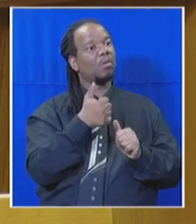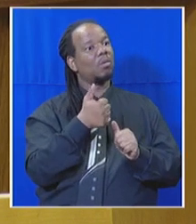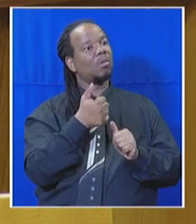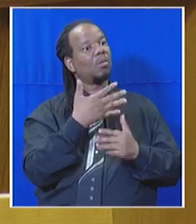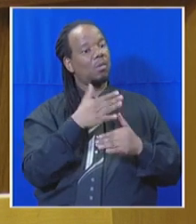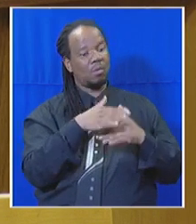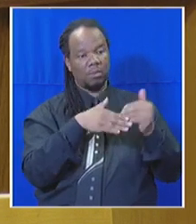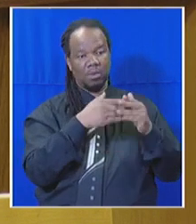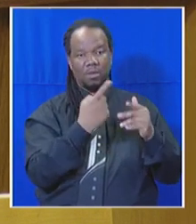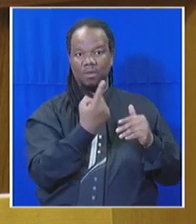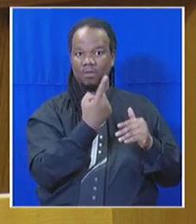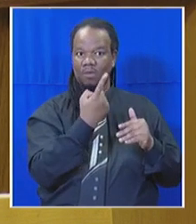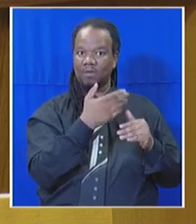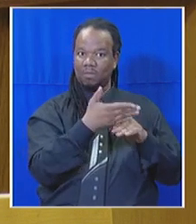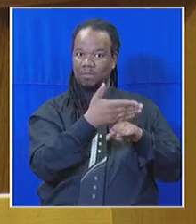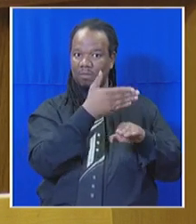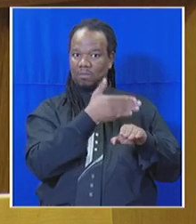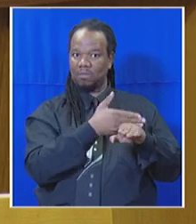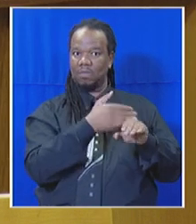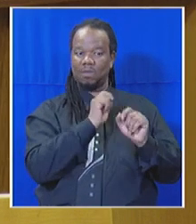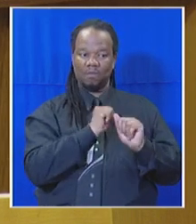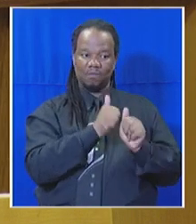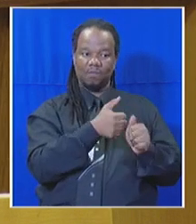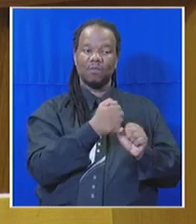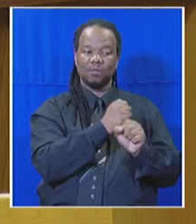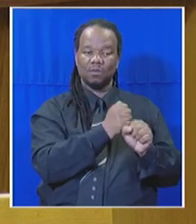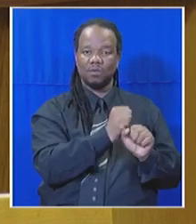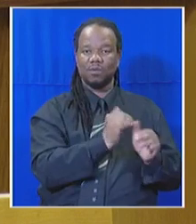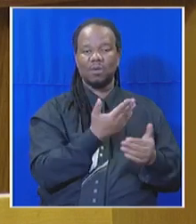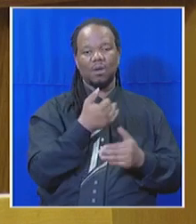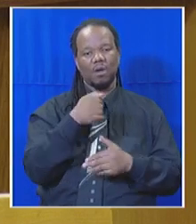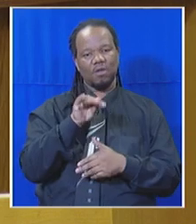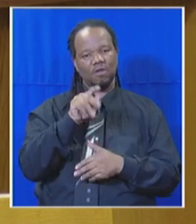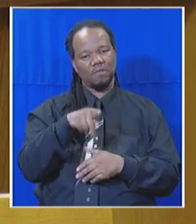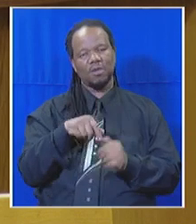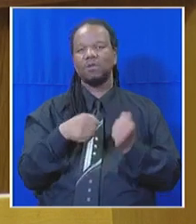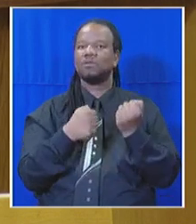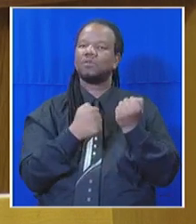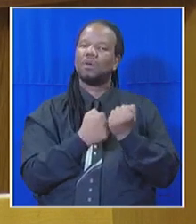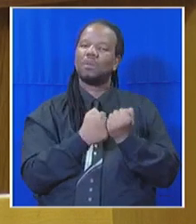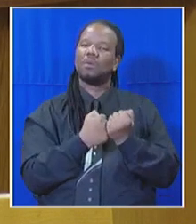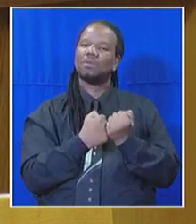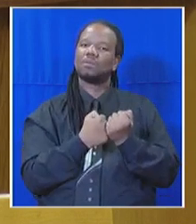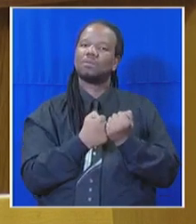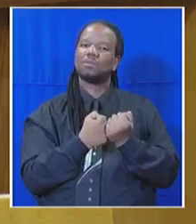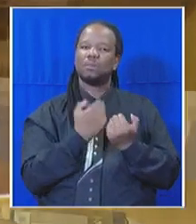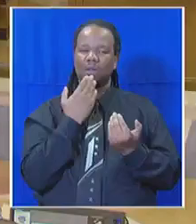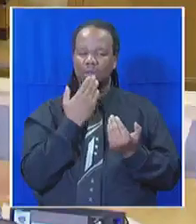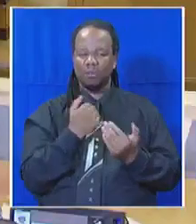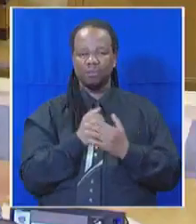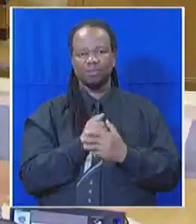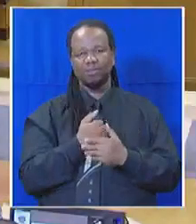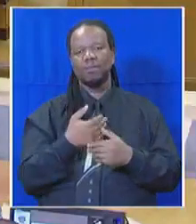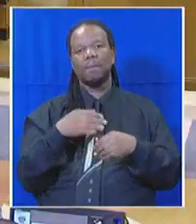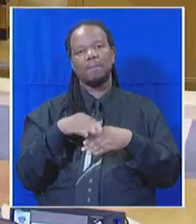former glory and full strategic compliance. The IFP supports the report. I thank you. Thank you, Honourable